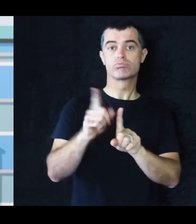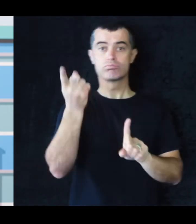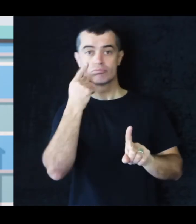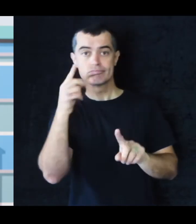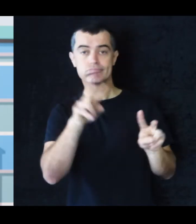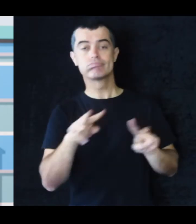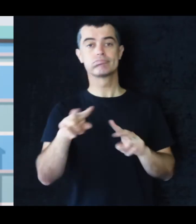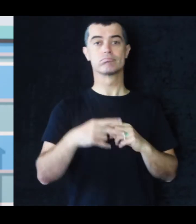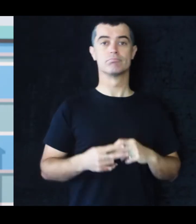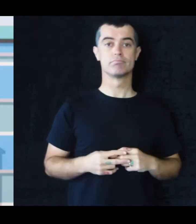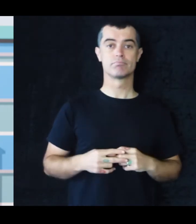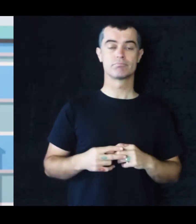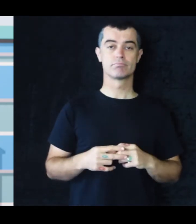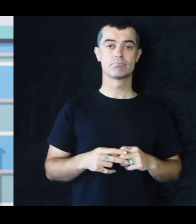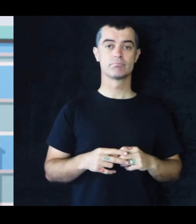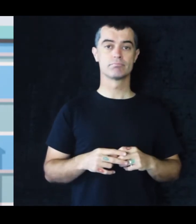look.